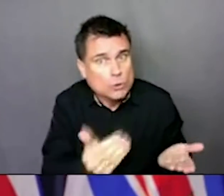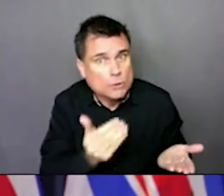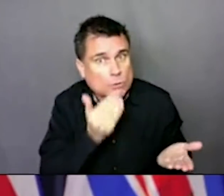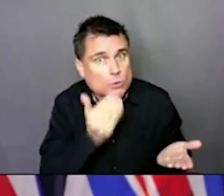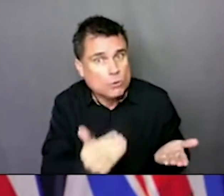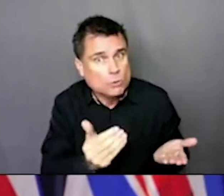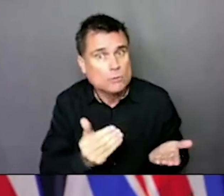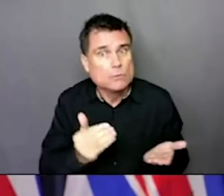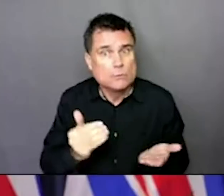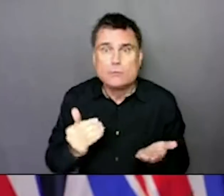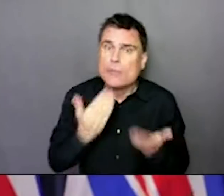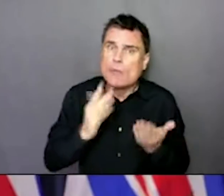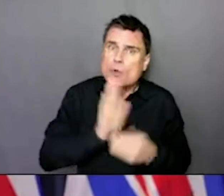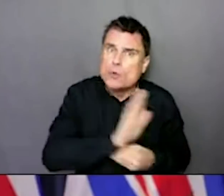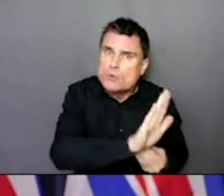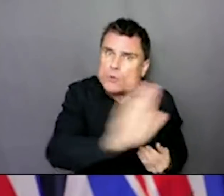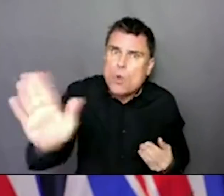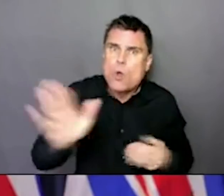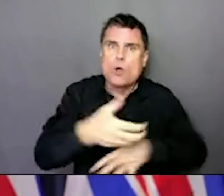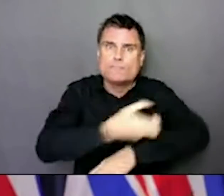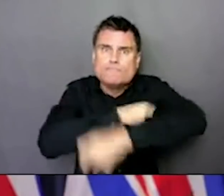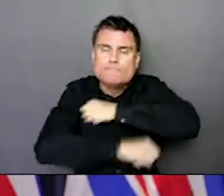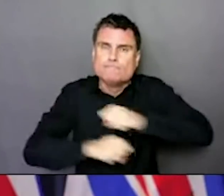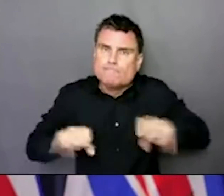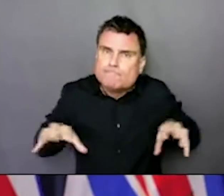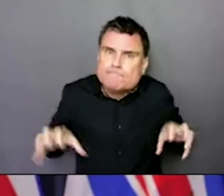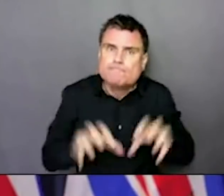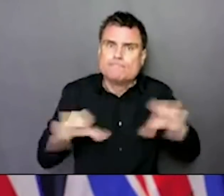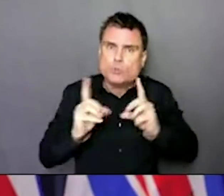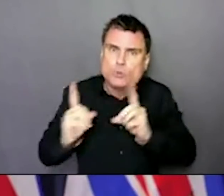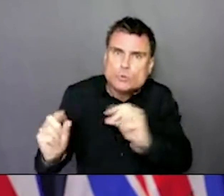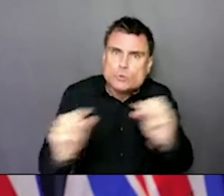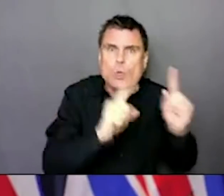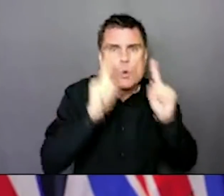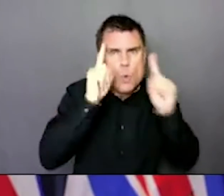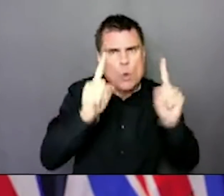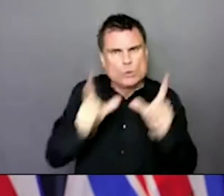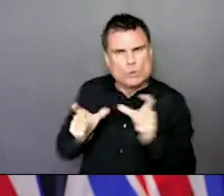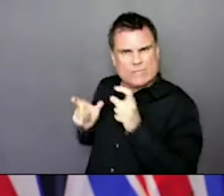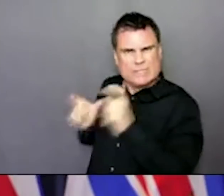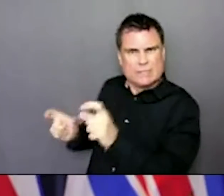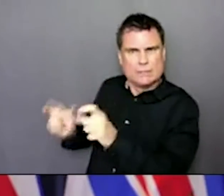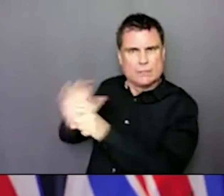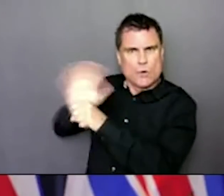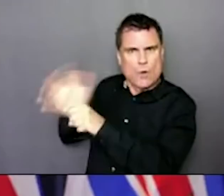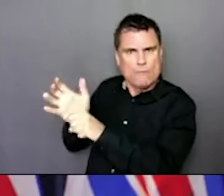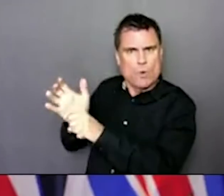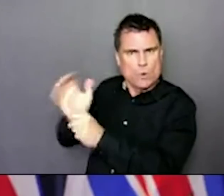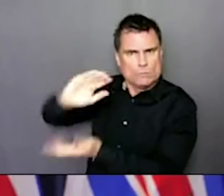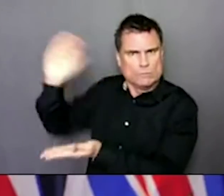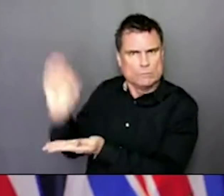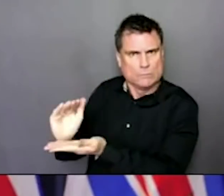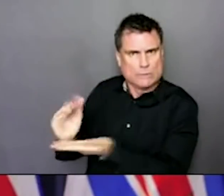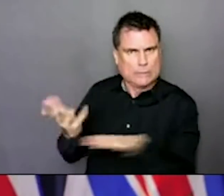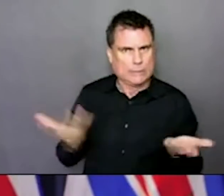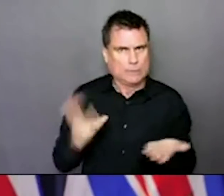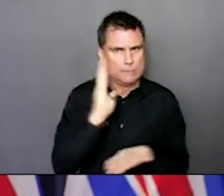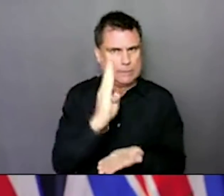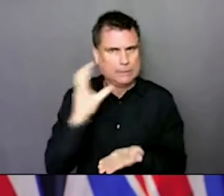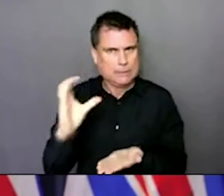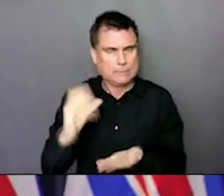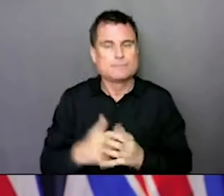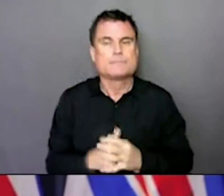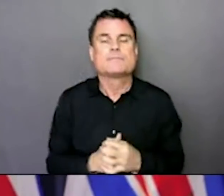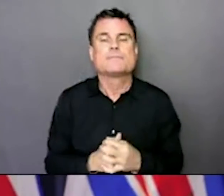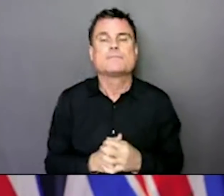vaccine in our own, or battle this virus in our own way, in our own communities. But we have a lot more work to do, and Cabinet has been focused on